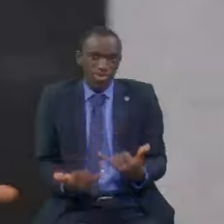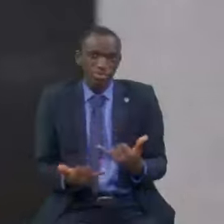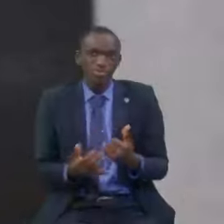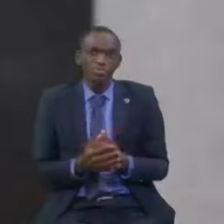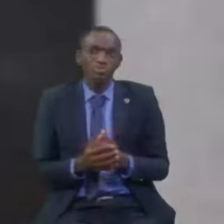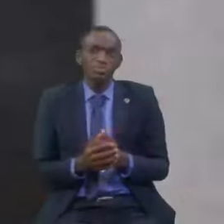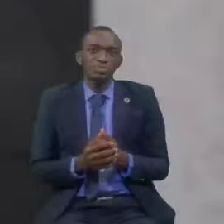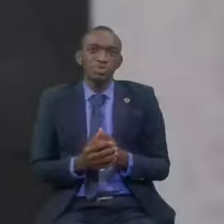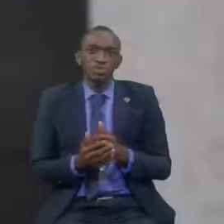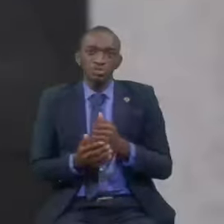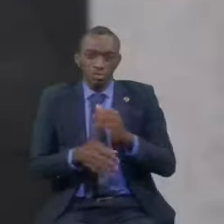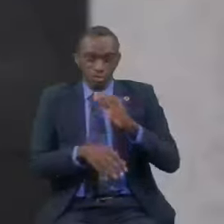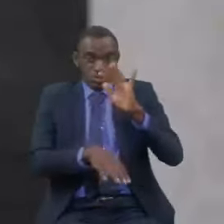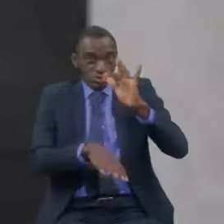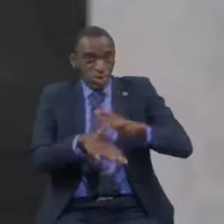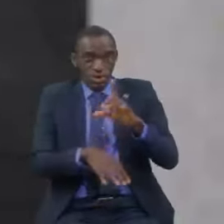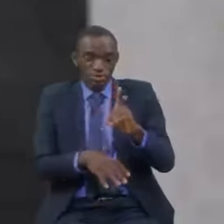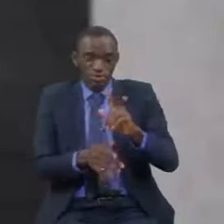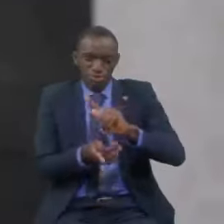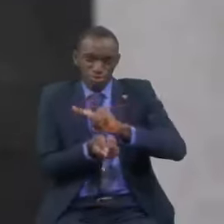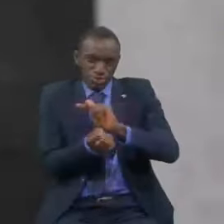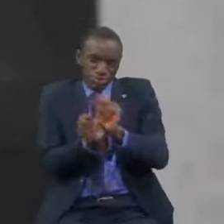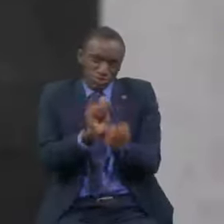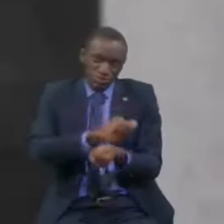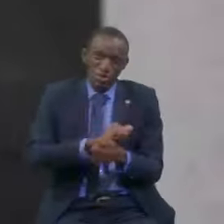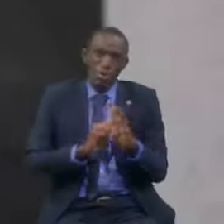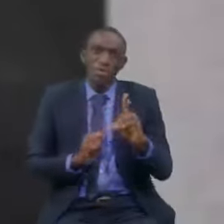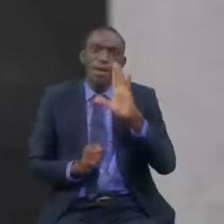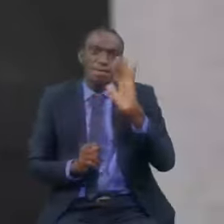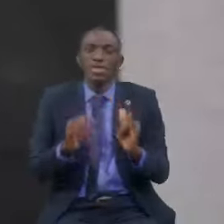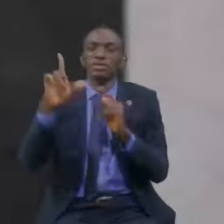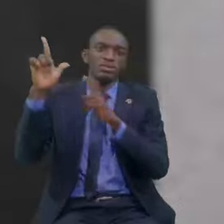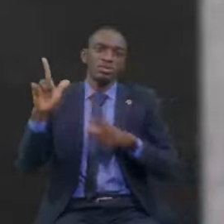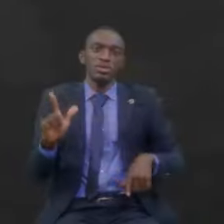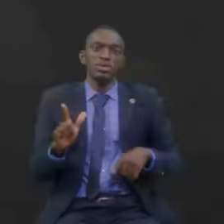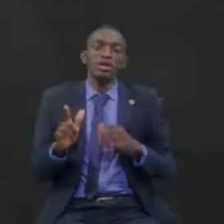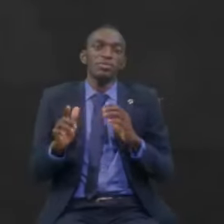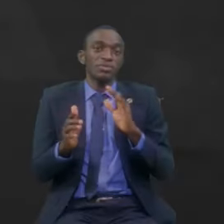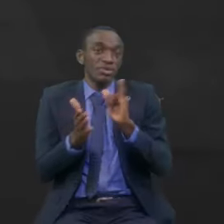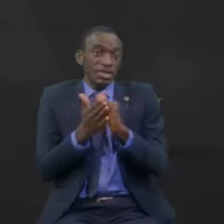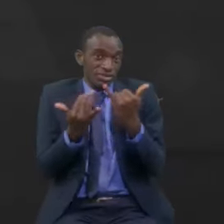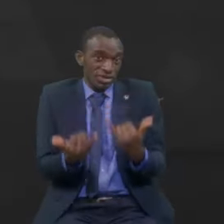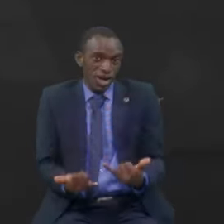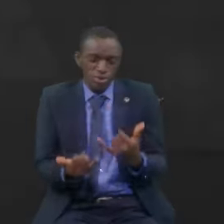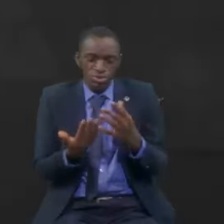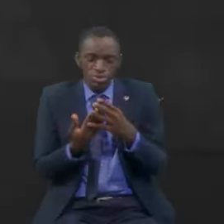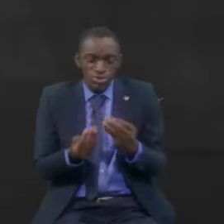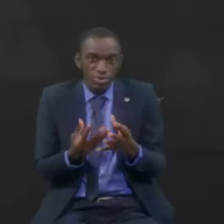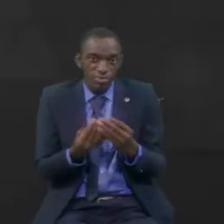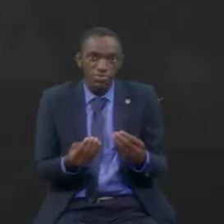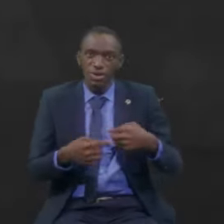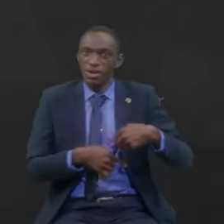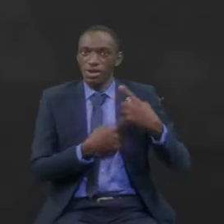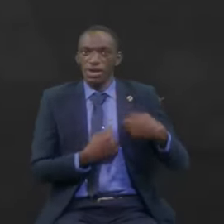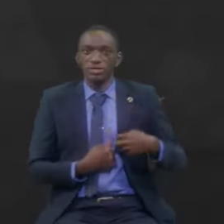touched, transformed by the Lord, that now a soft heart, a good